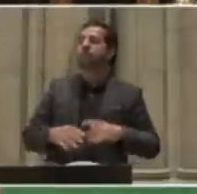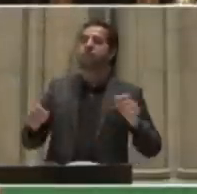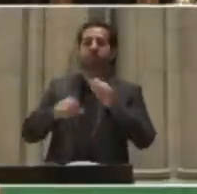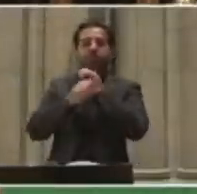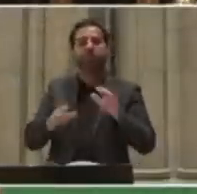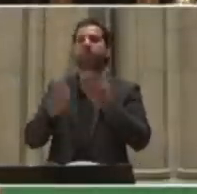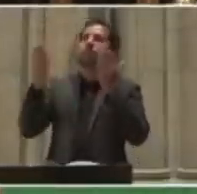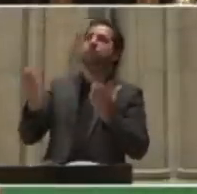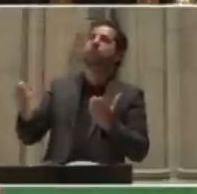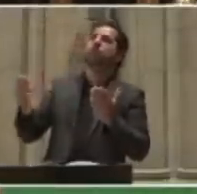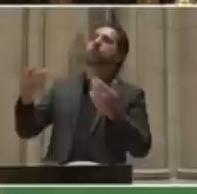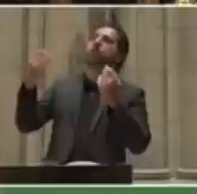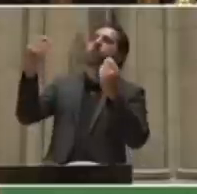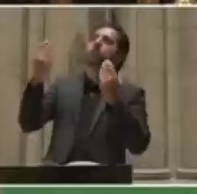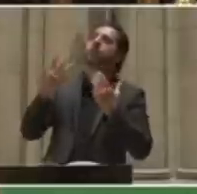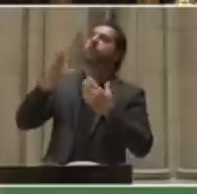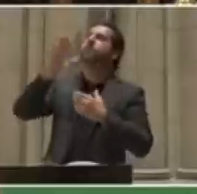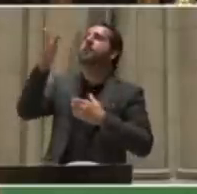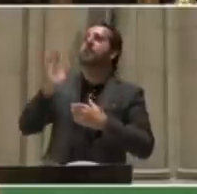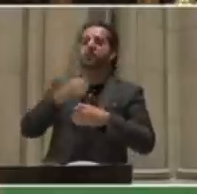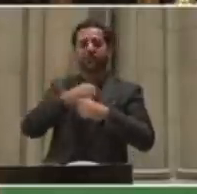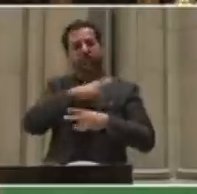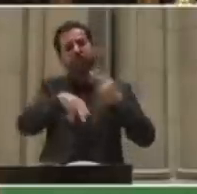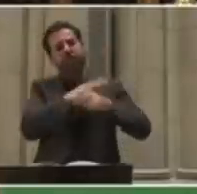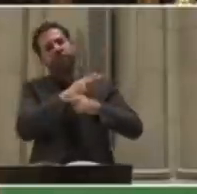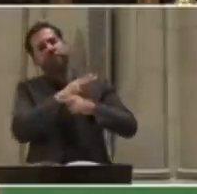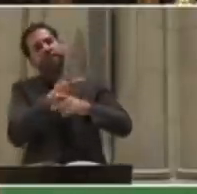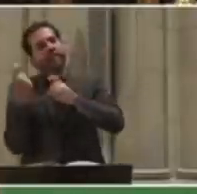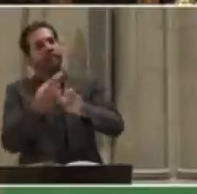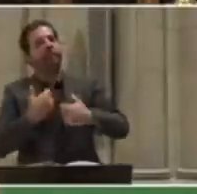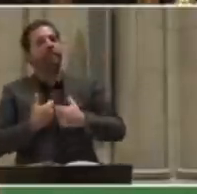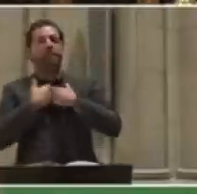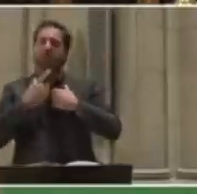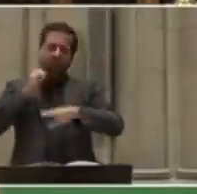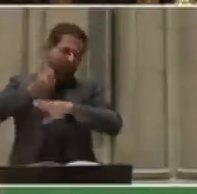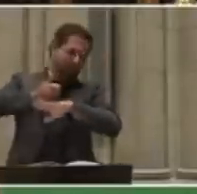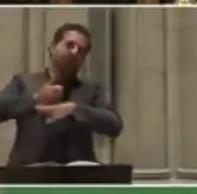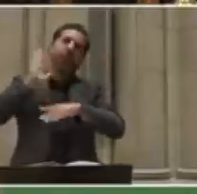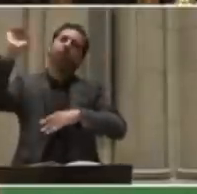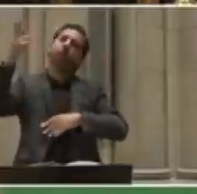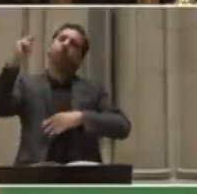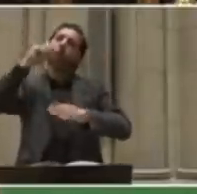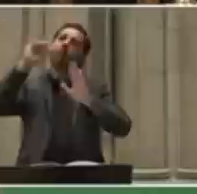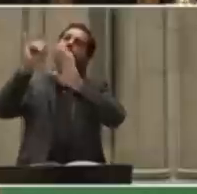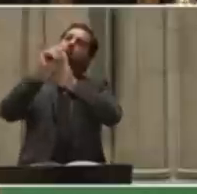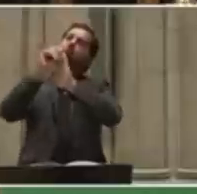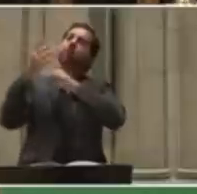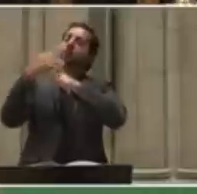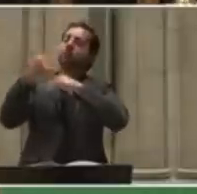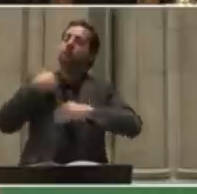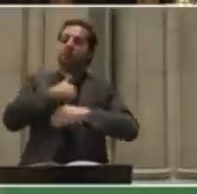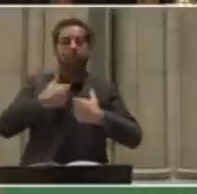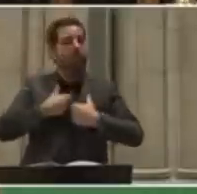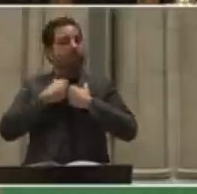Blessed are you, gracious God, creator of the universe and giver of life. You formed us in your own image and called us to